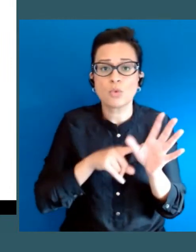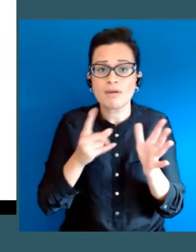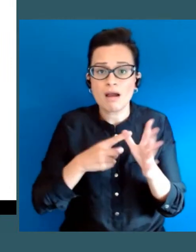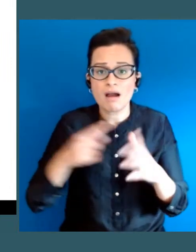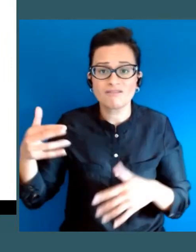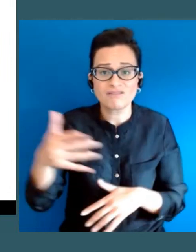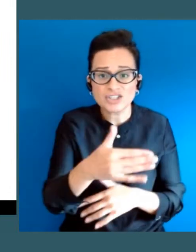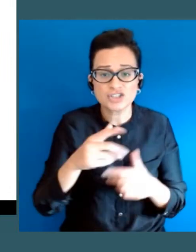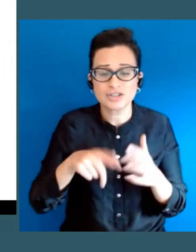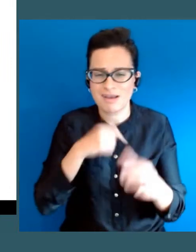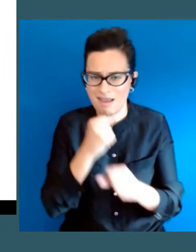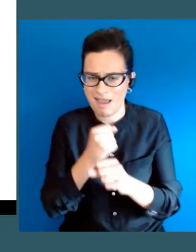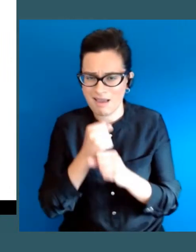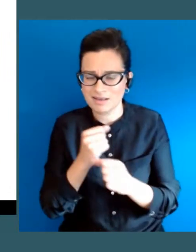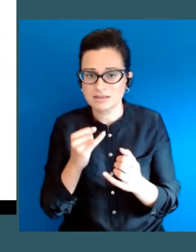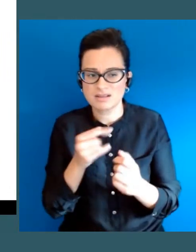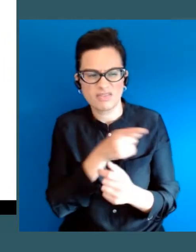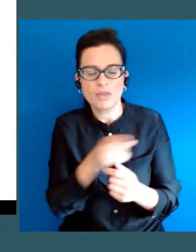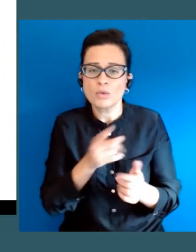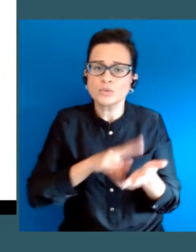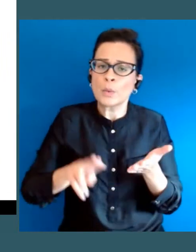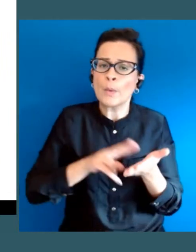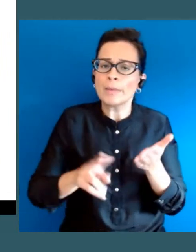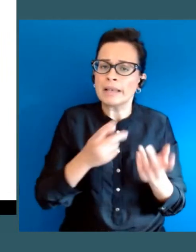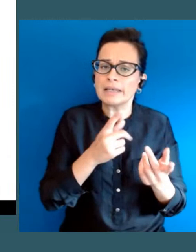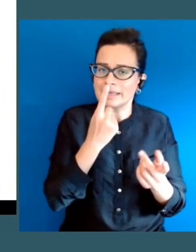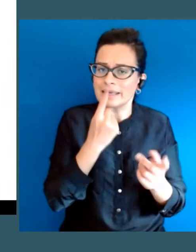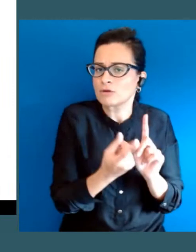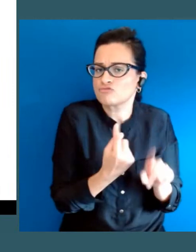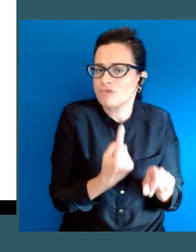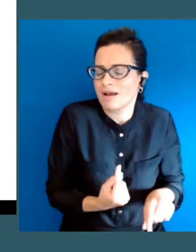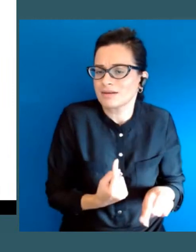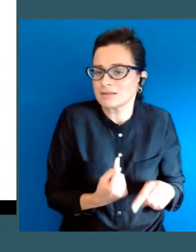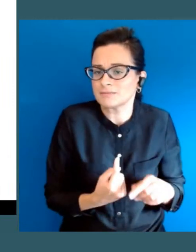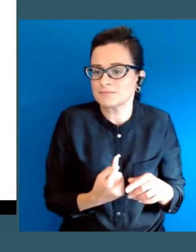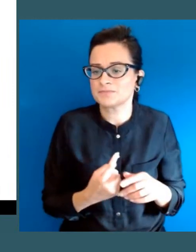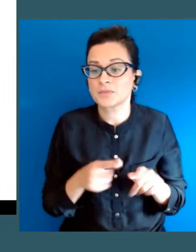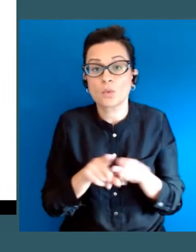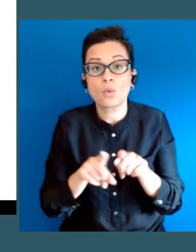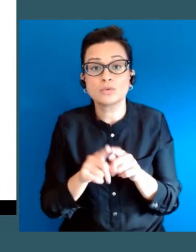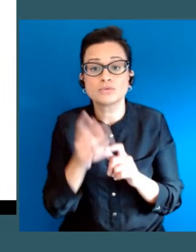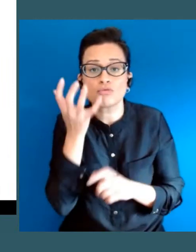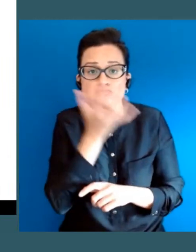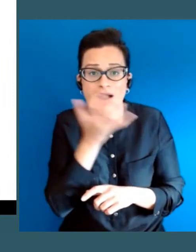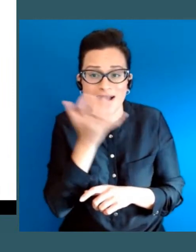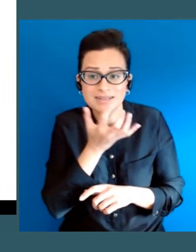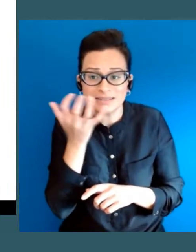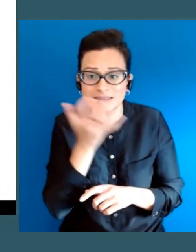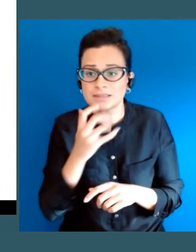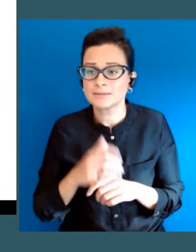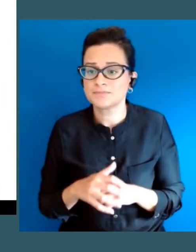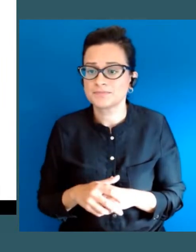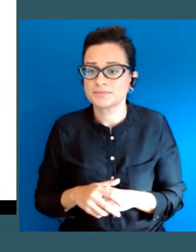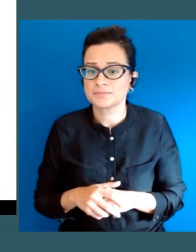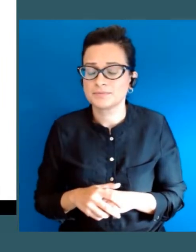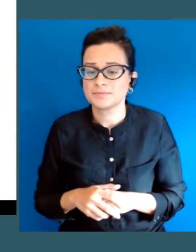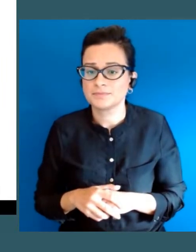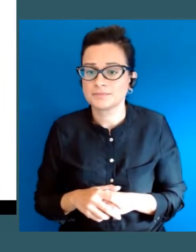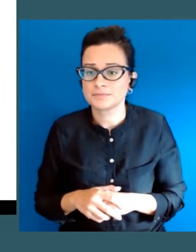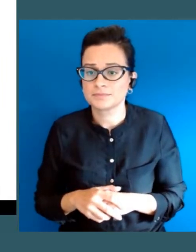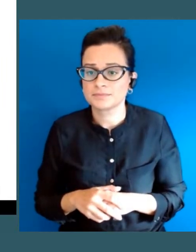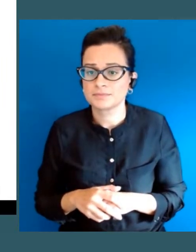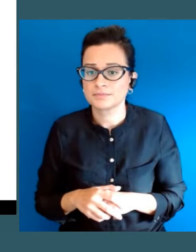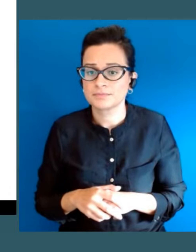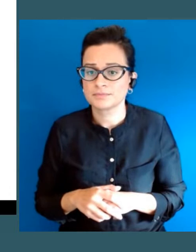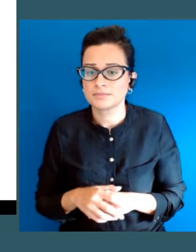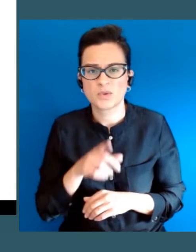common foods that cause allergy, but also rice is pretty common. So that's a really uncommon that you'd often think, well,